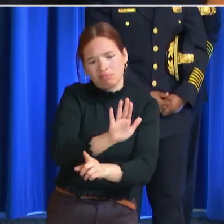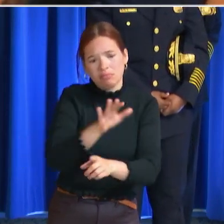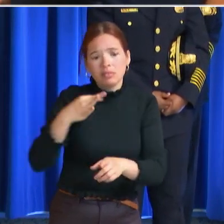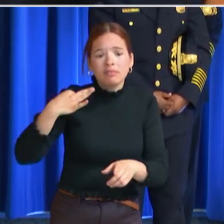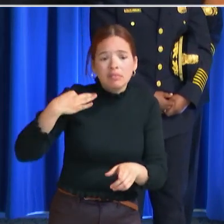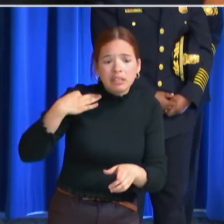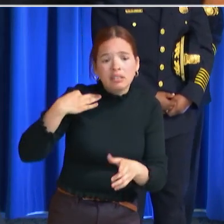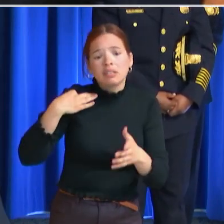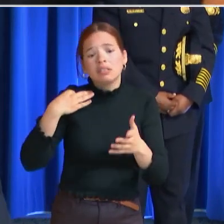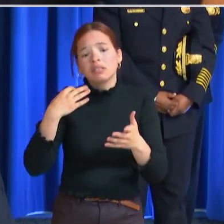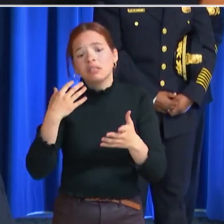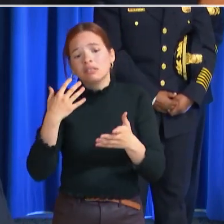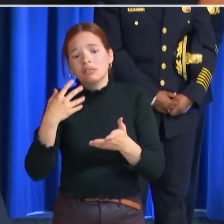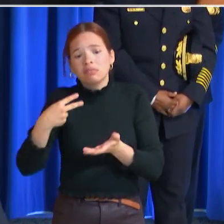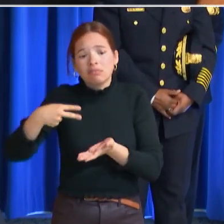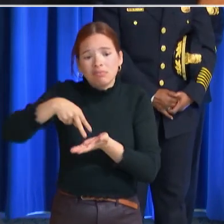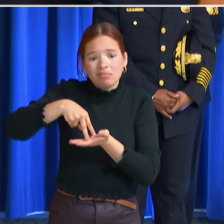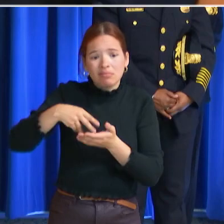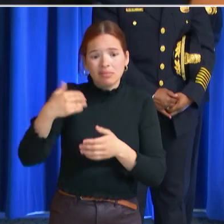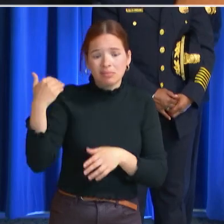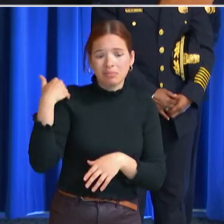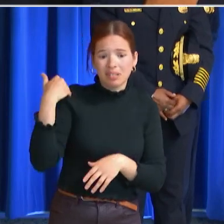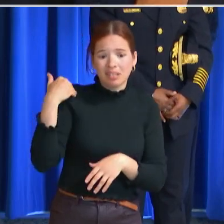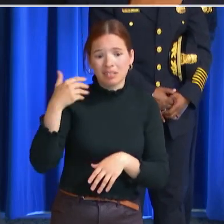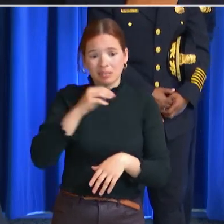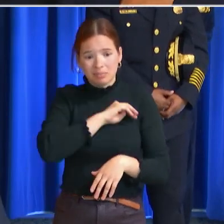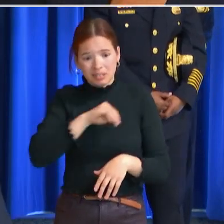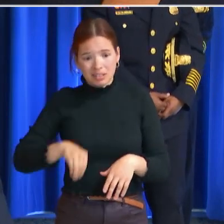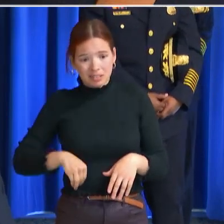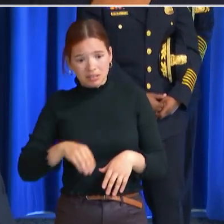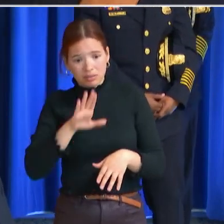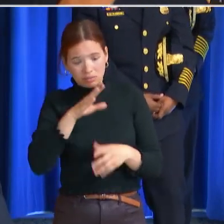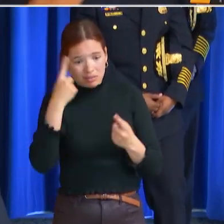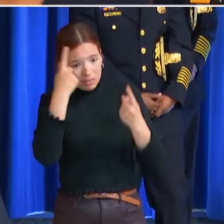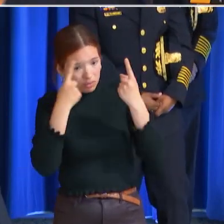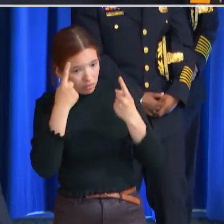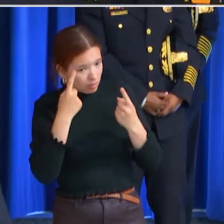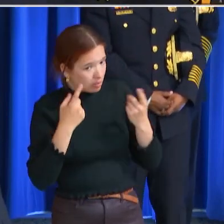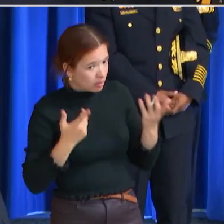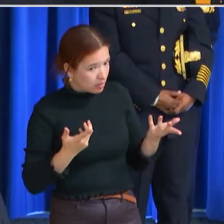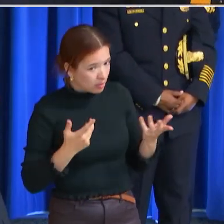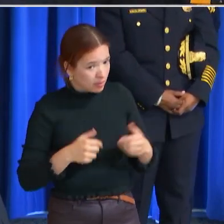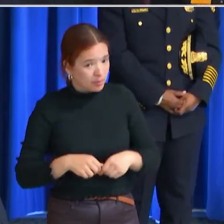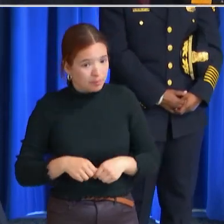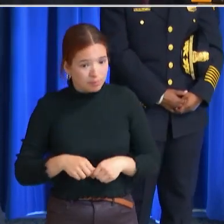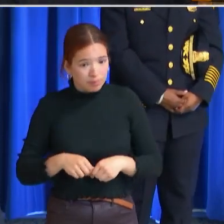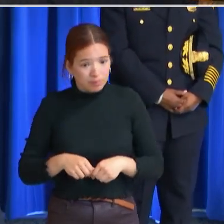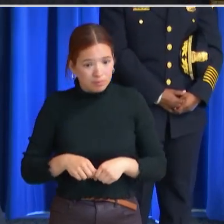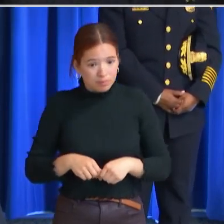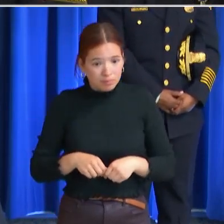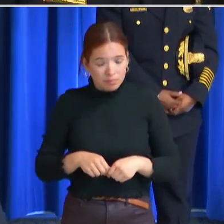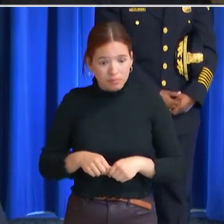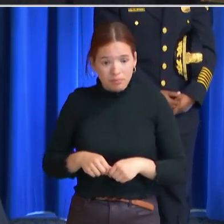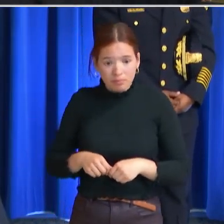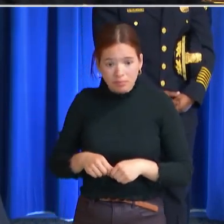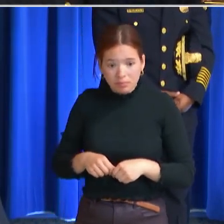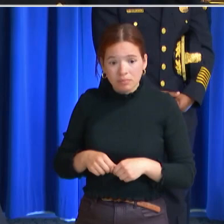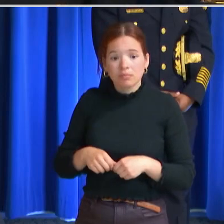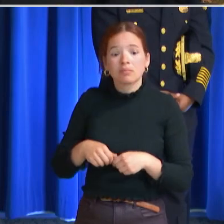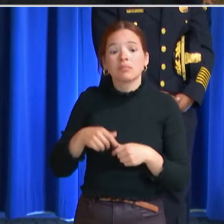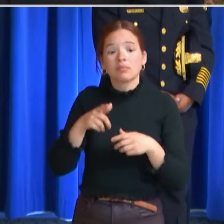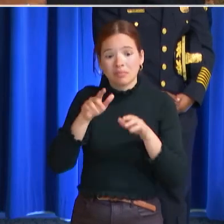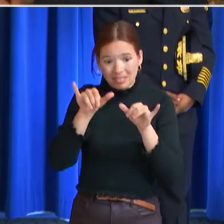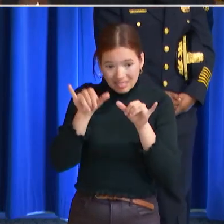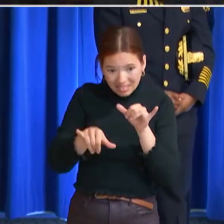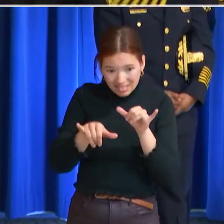me that the mayor will strongly consider. And Mayor Bowser, did you do anything to ask the chief to stay? Did you try to get him